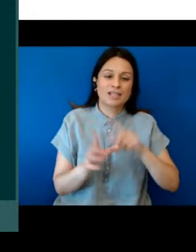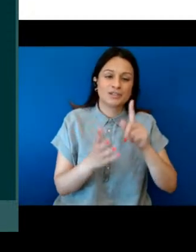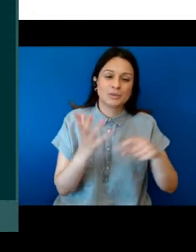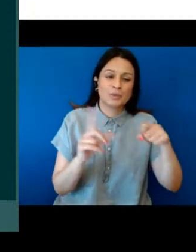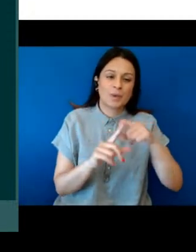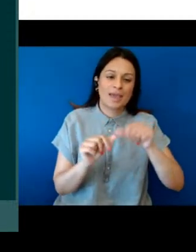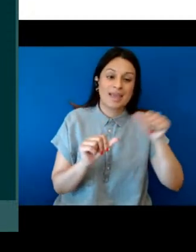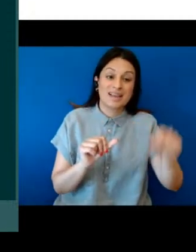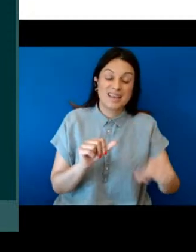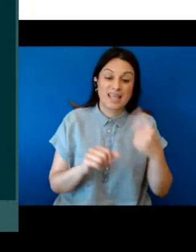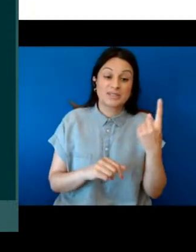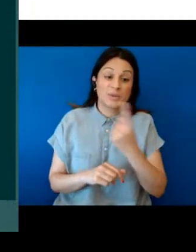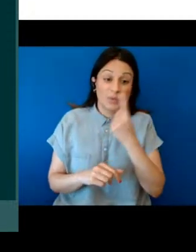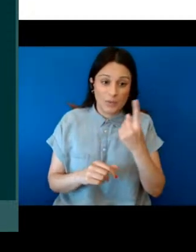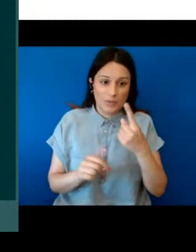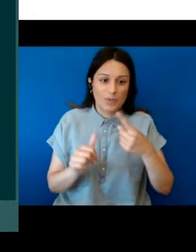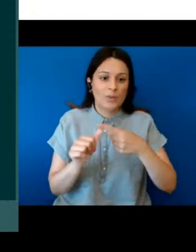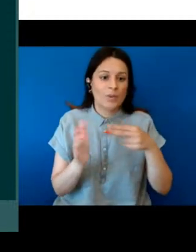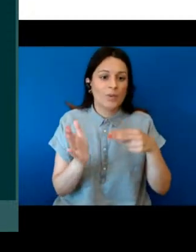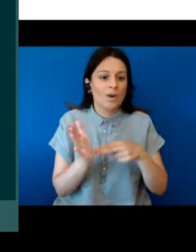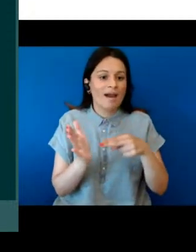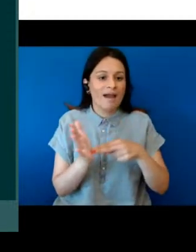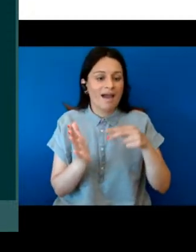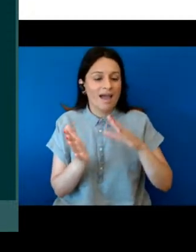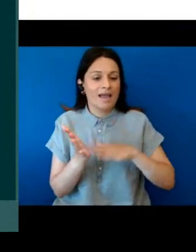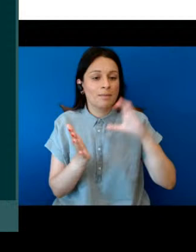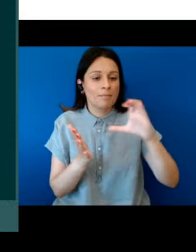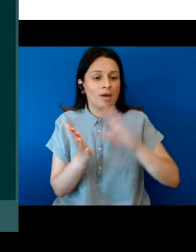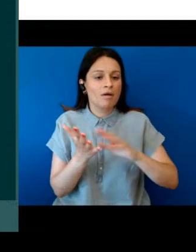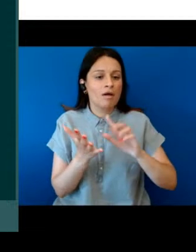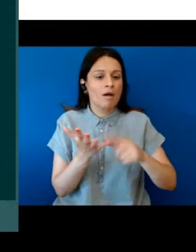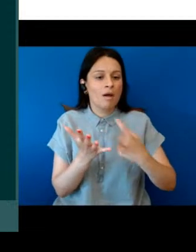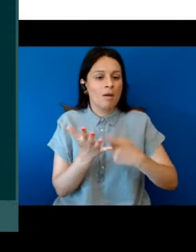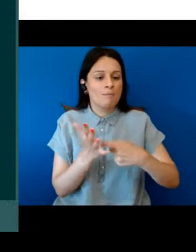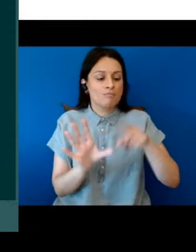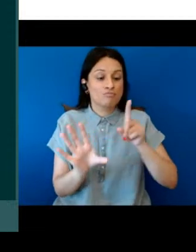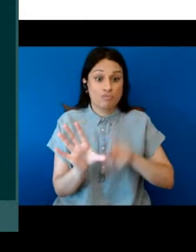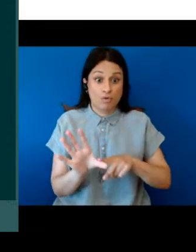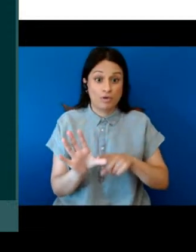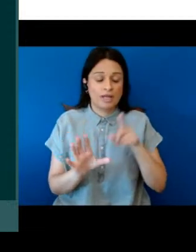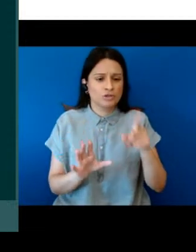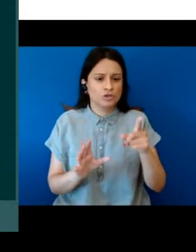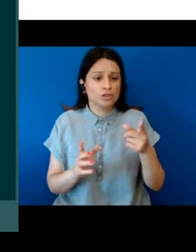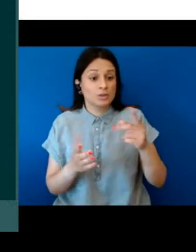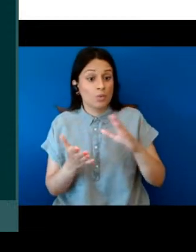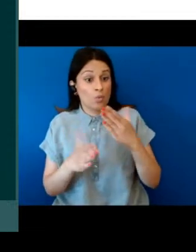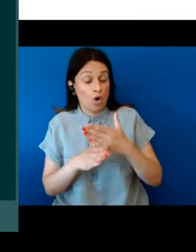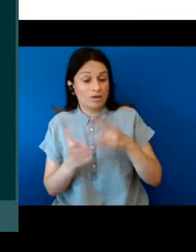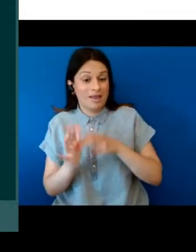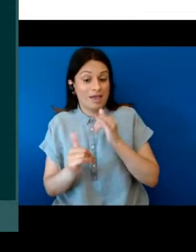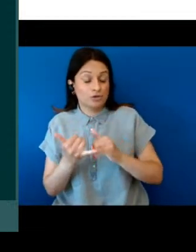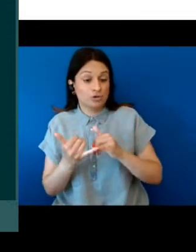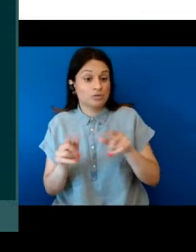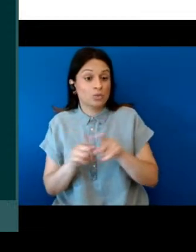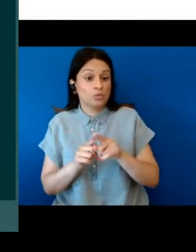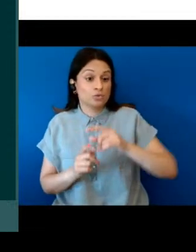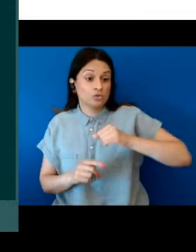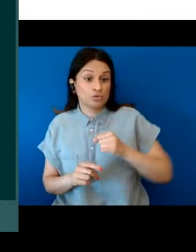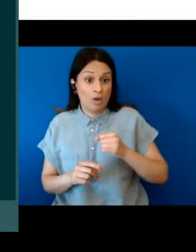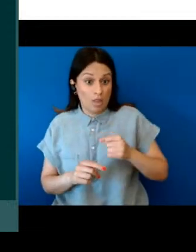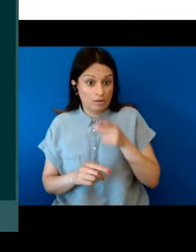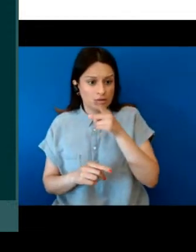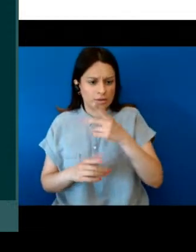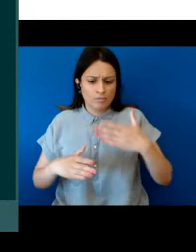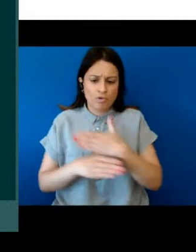She's a specialist paediatric asthma nurse from NHS Lothian in Scotland, and she'll be talking on the practical management of asthma